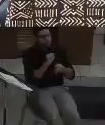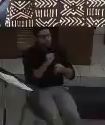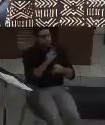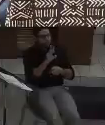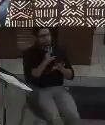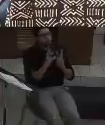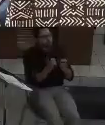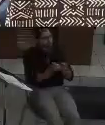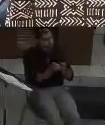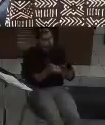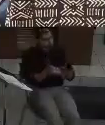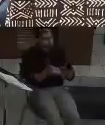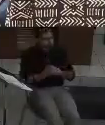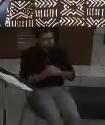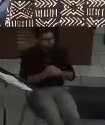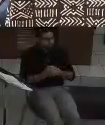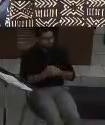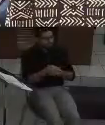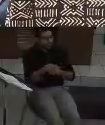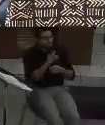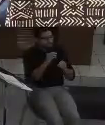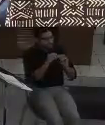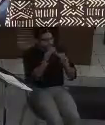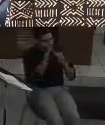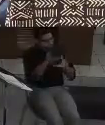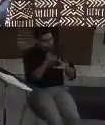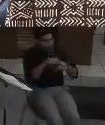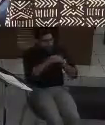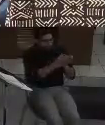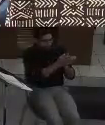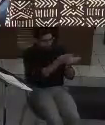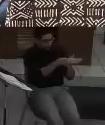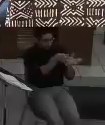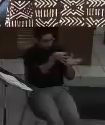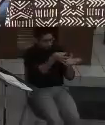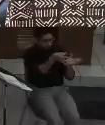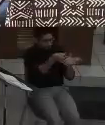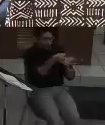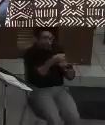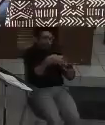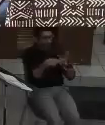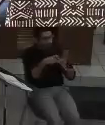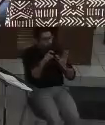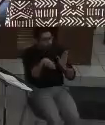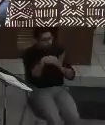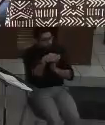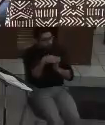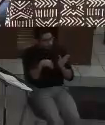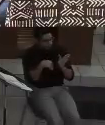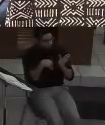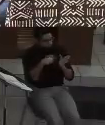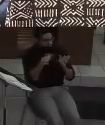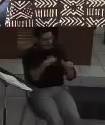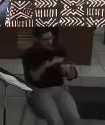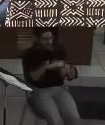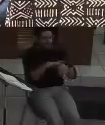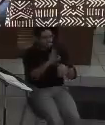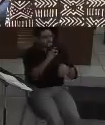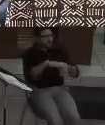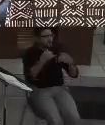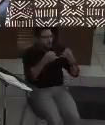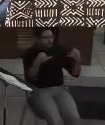be here. You can find more information in your worship folder. There is a registration for that to go online, so please do so or